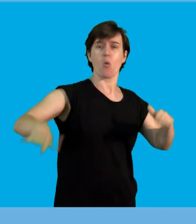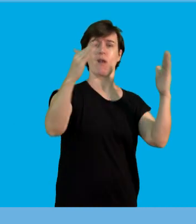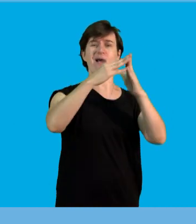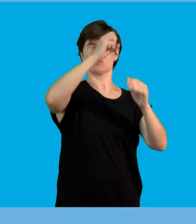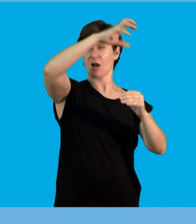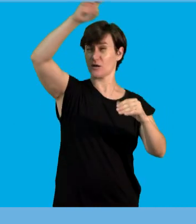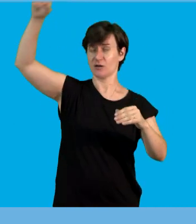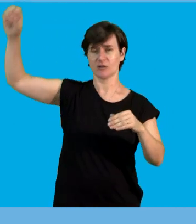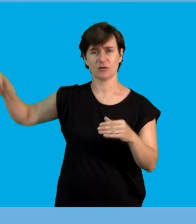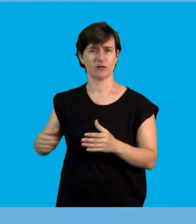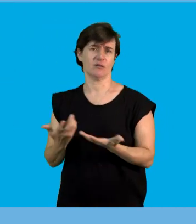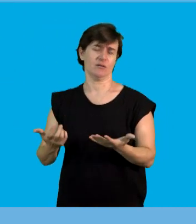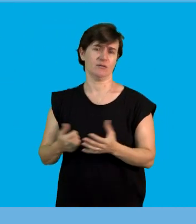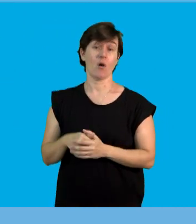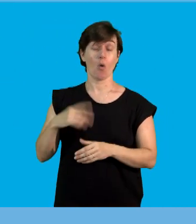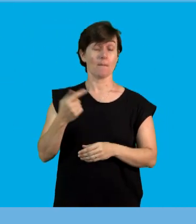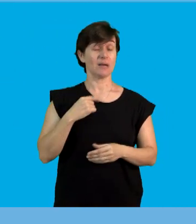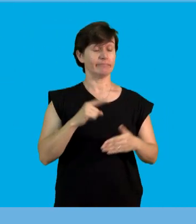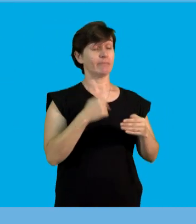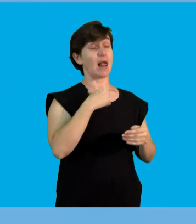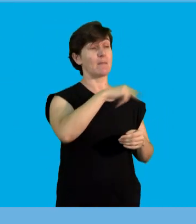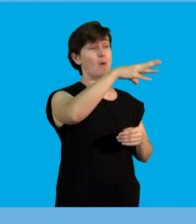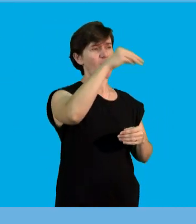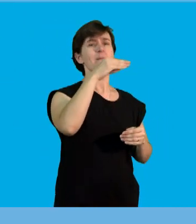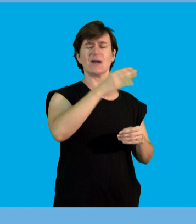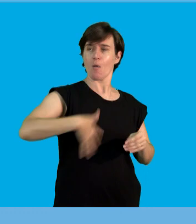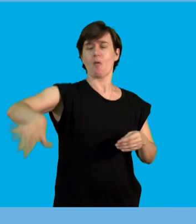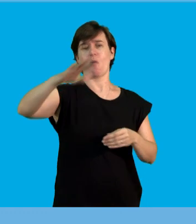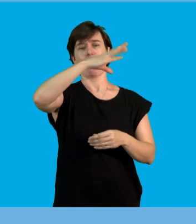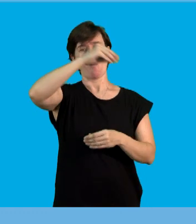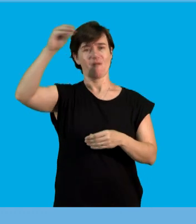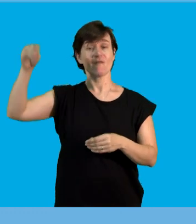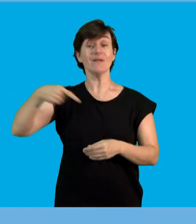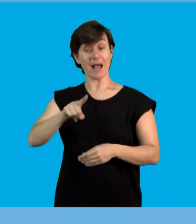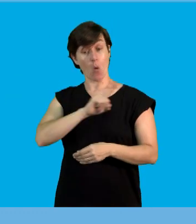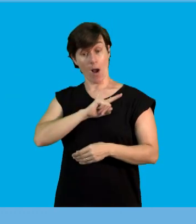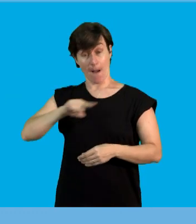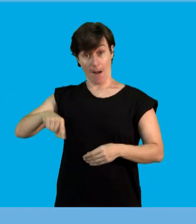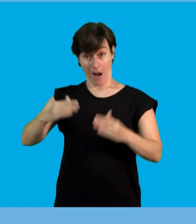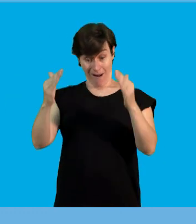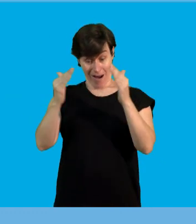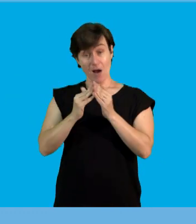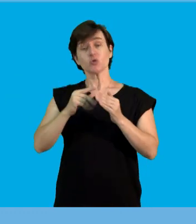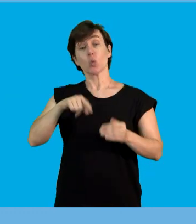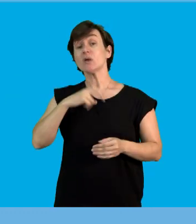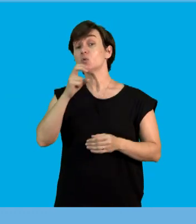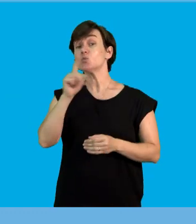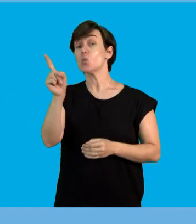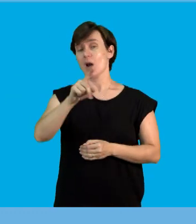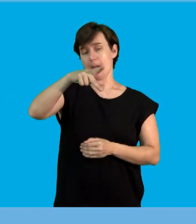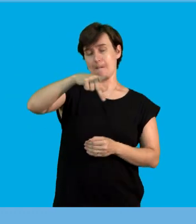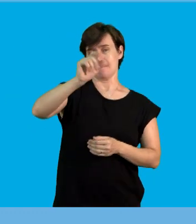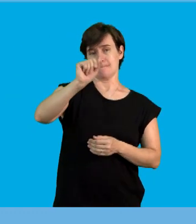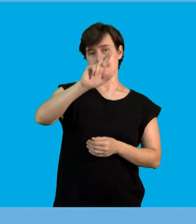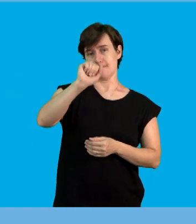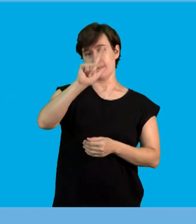off one, then all of them are going to be switched off. So that's also another reason why we are using a parallel